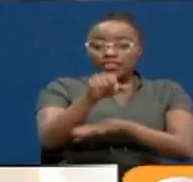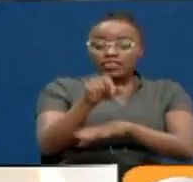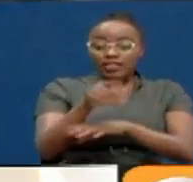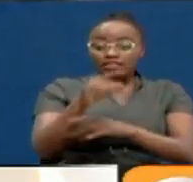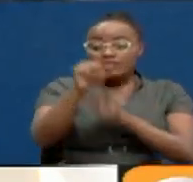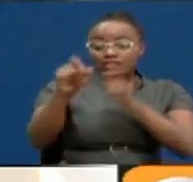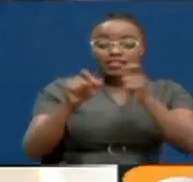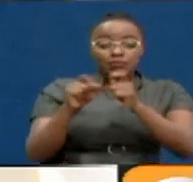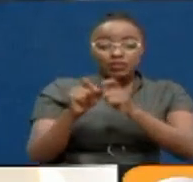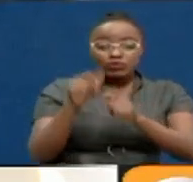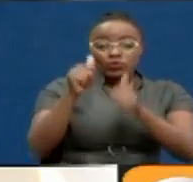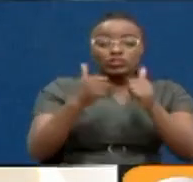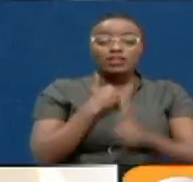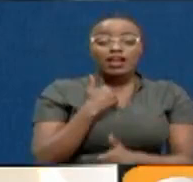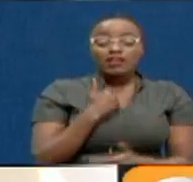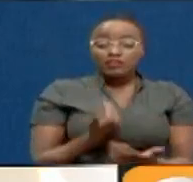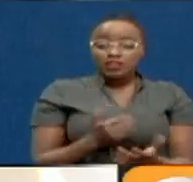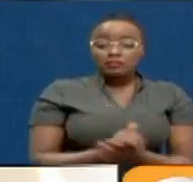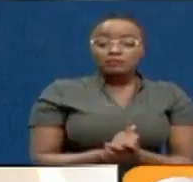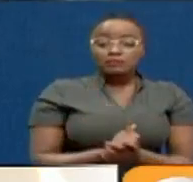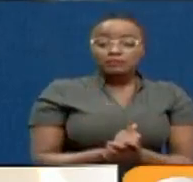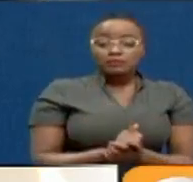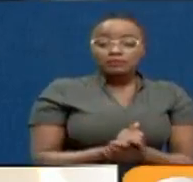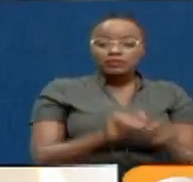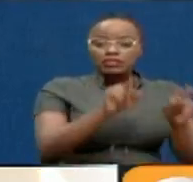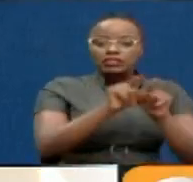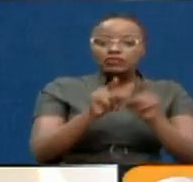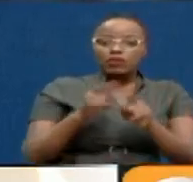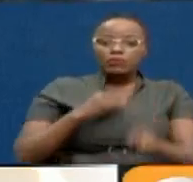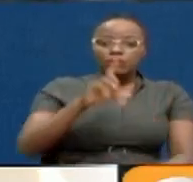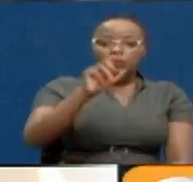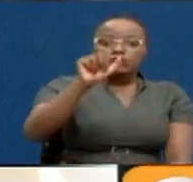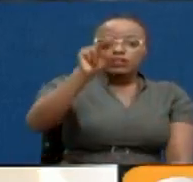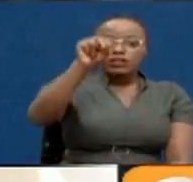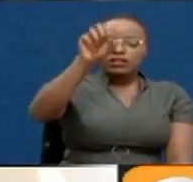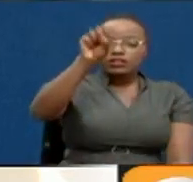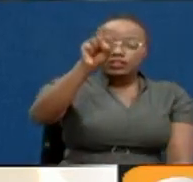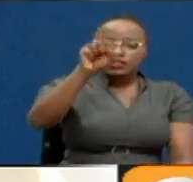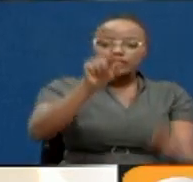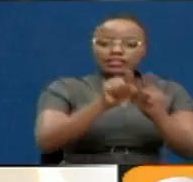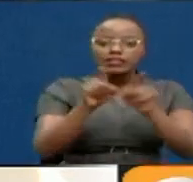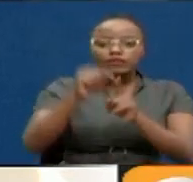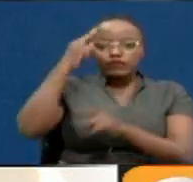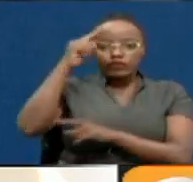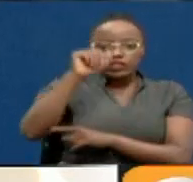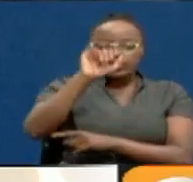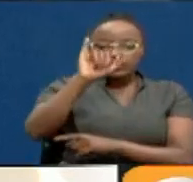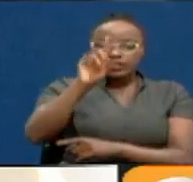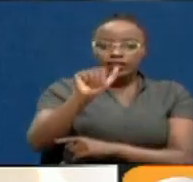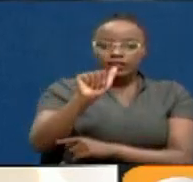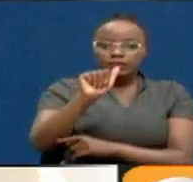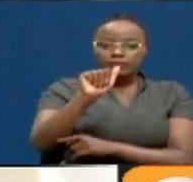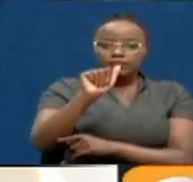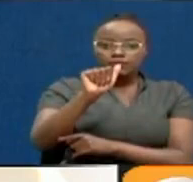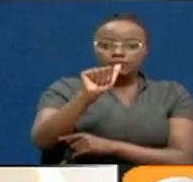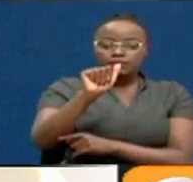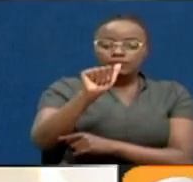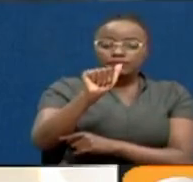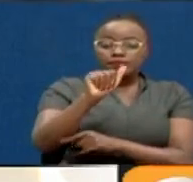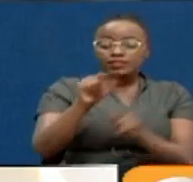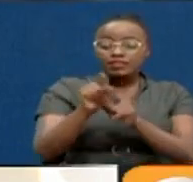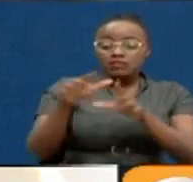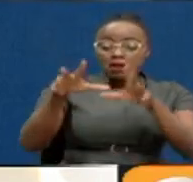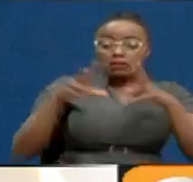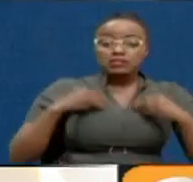the specifications. And I was the dean at that time, the dean of engineering. So we took